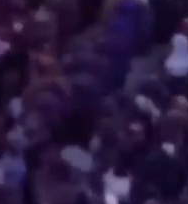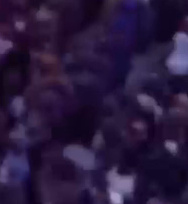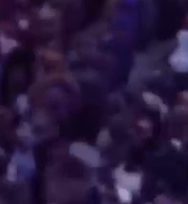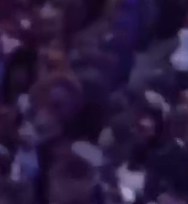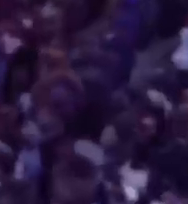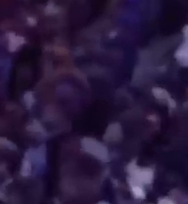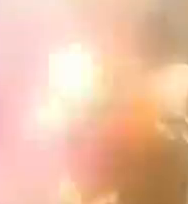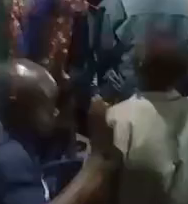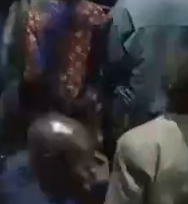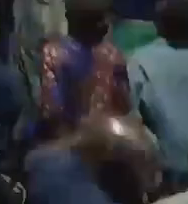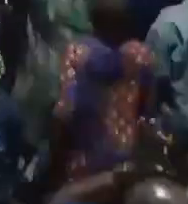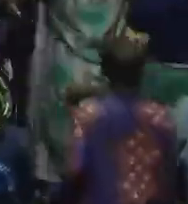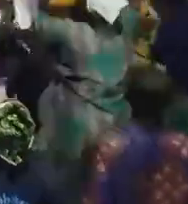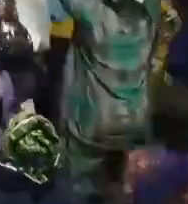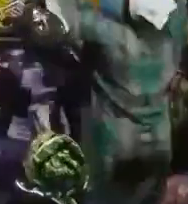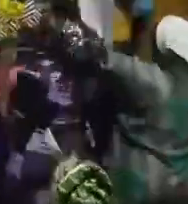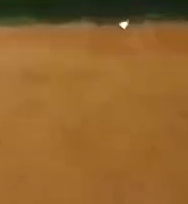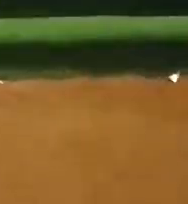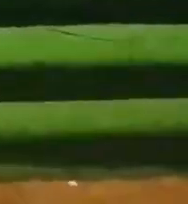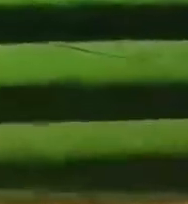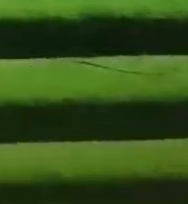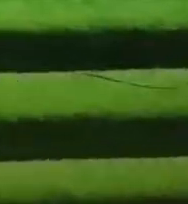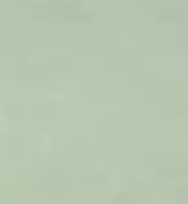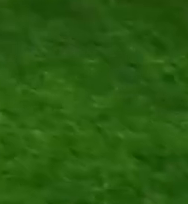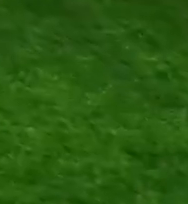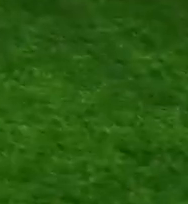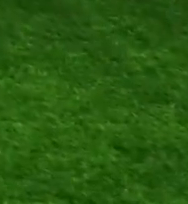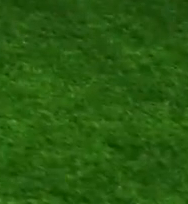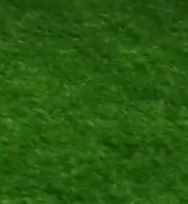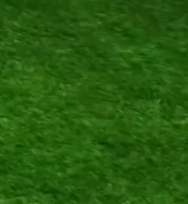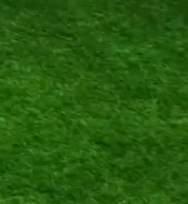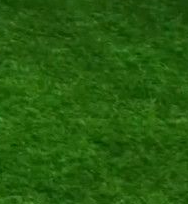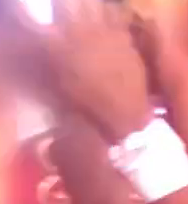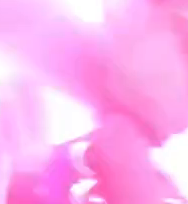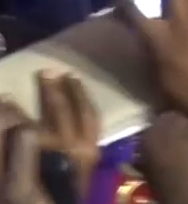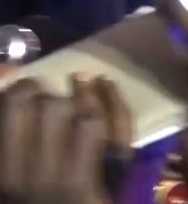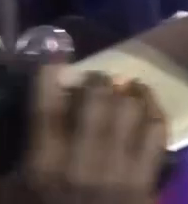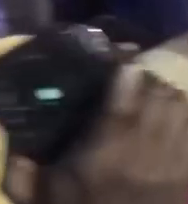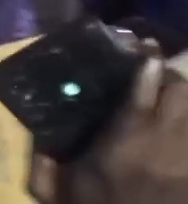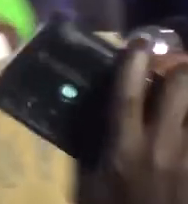Dr. Samuel Mustafa.